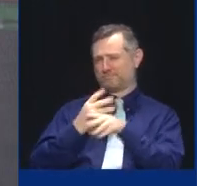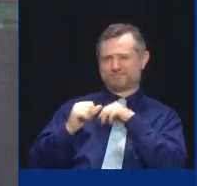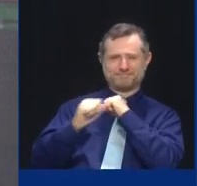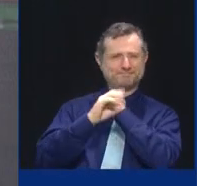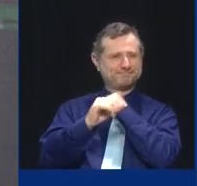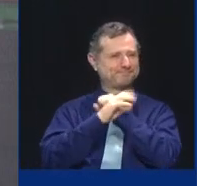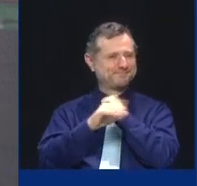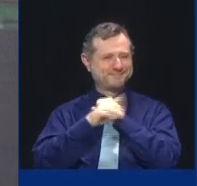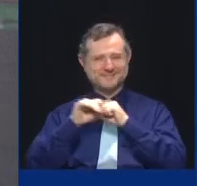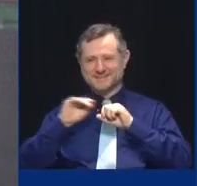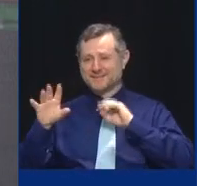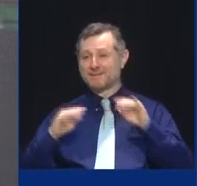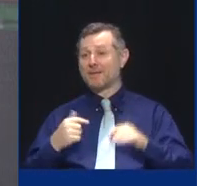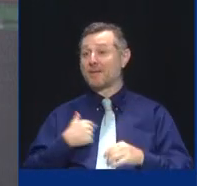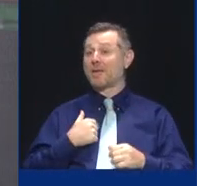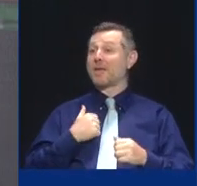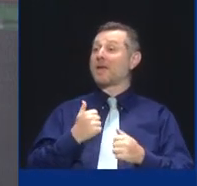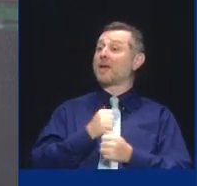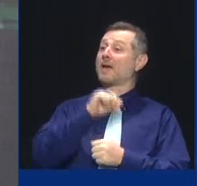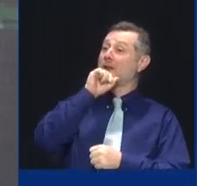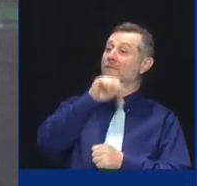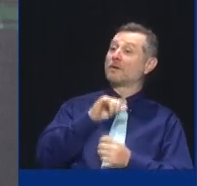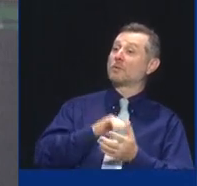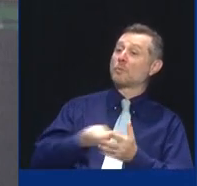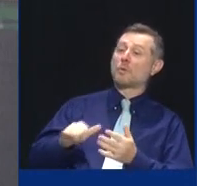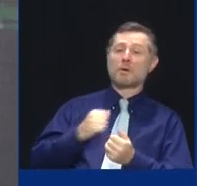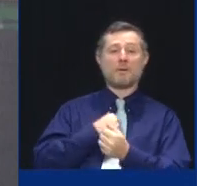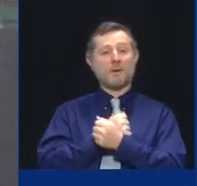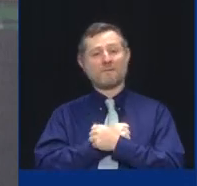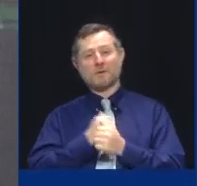York. What does that mean? It means come to New